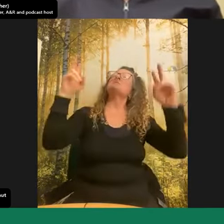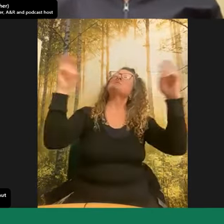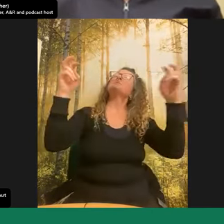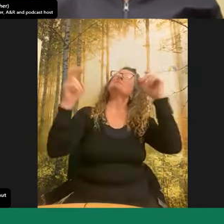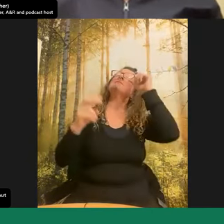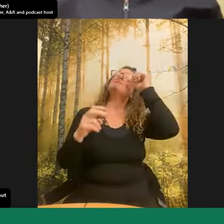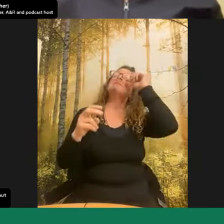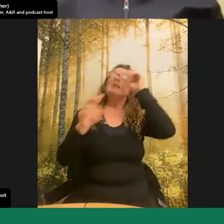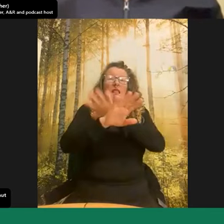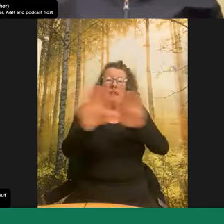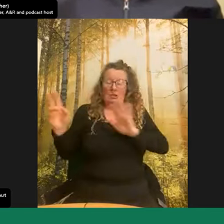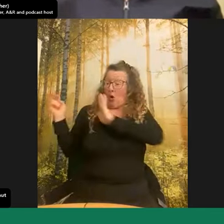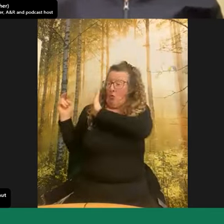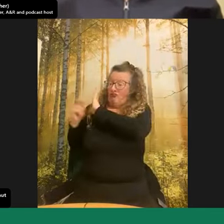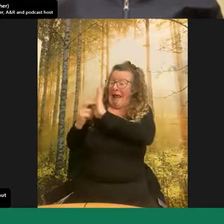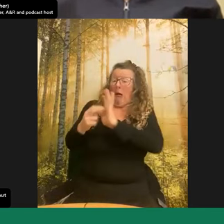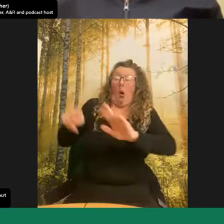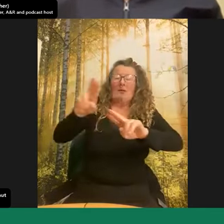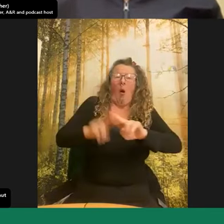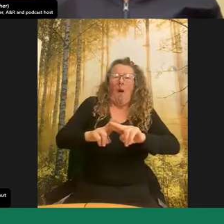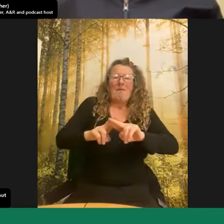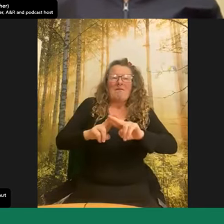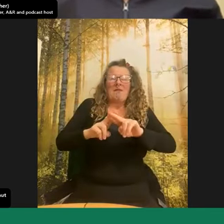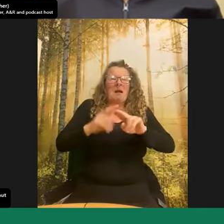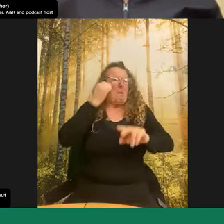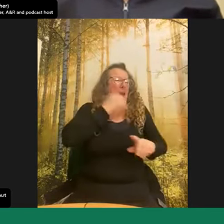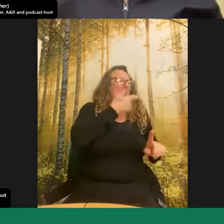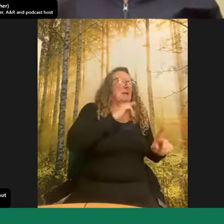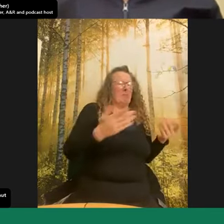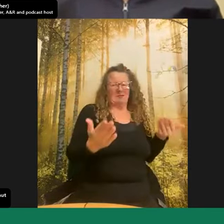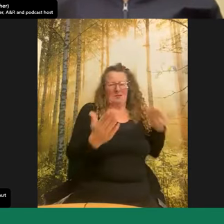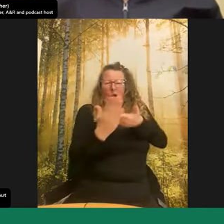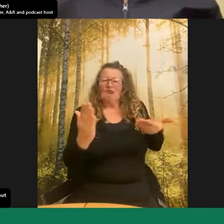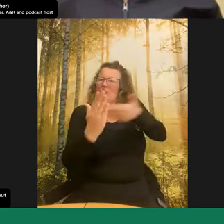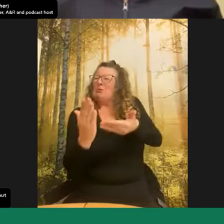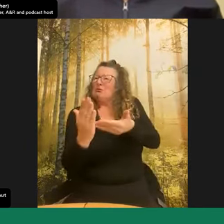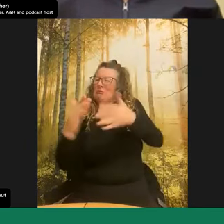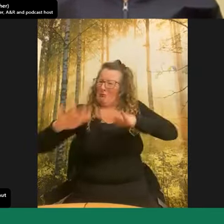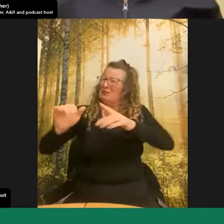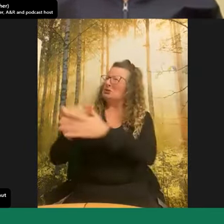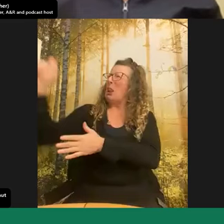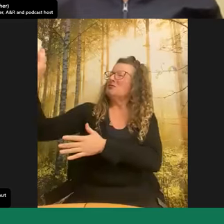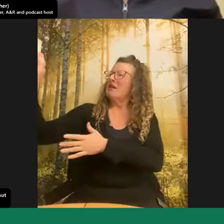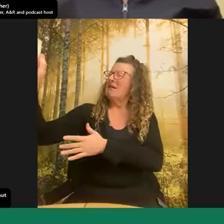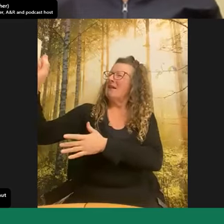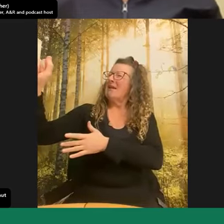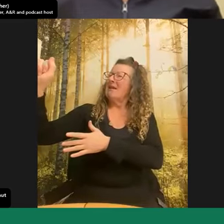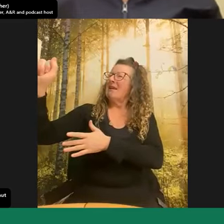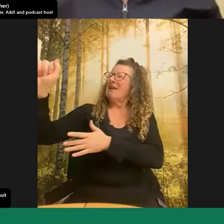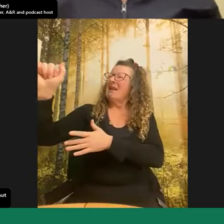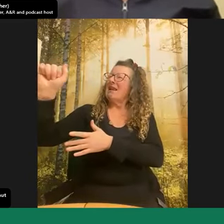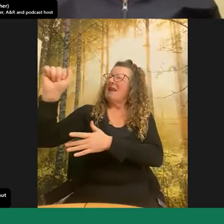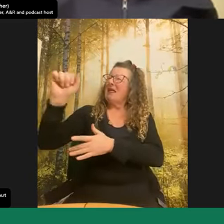is no record of the contributions that Black people have made to British culture. There's a crack and we fall, there's a hole